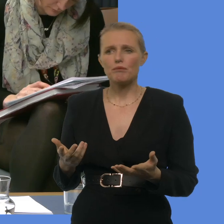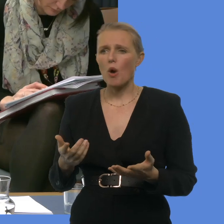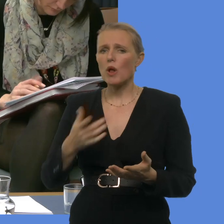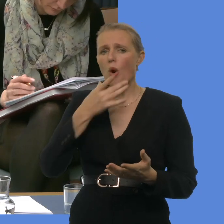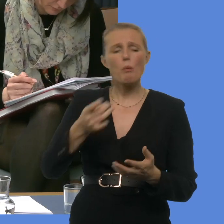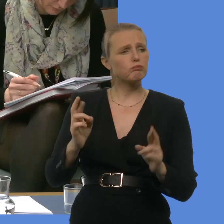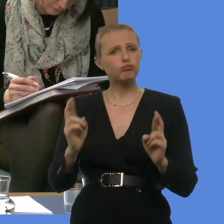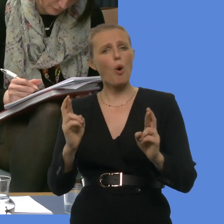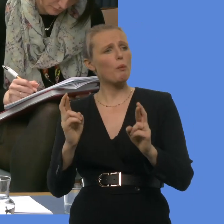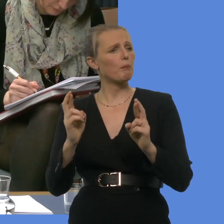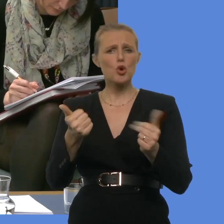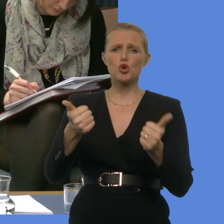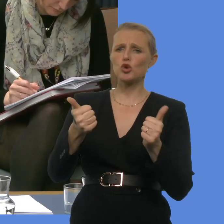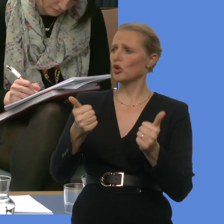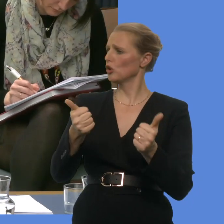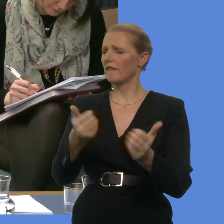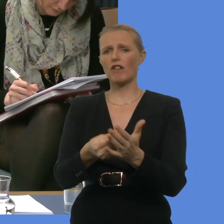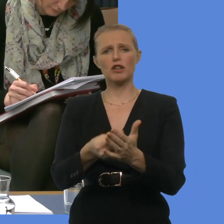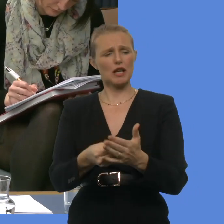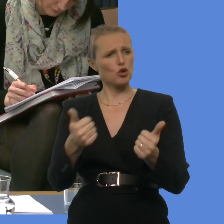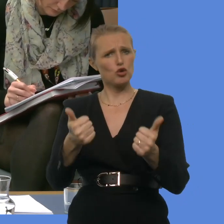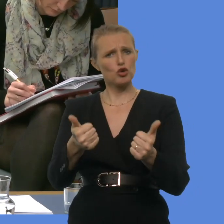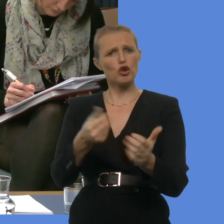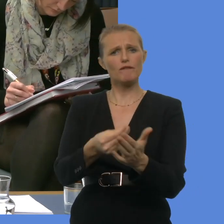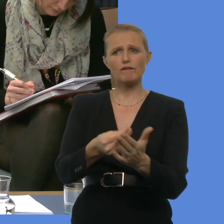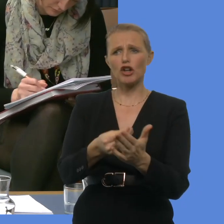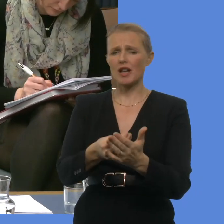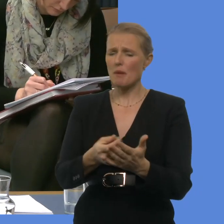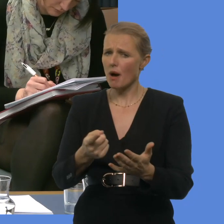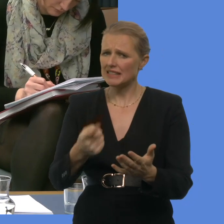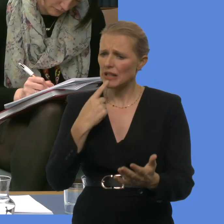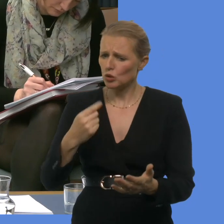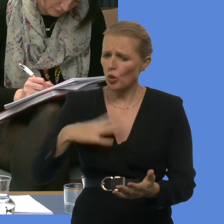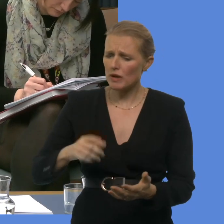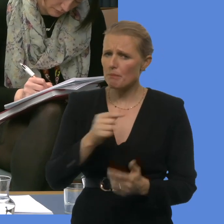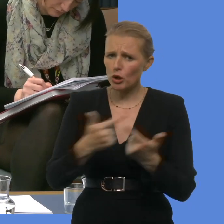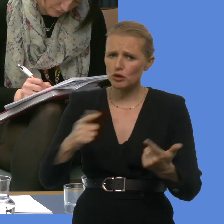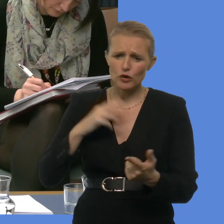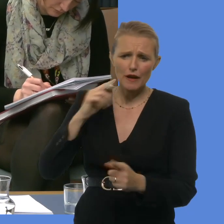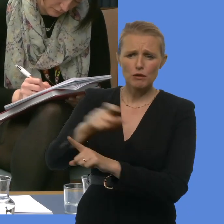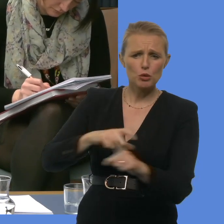funding, but added that not very much is needed to make a profound difference.